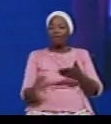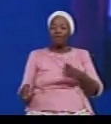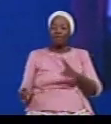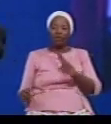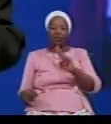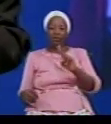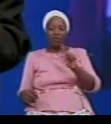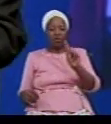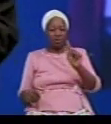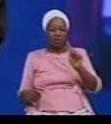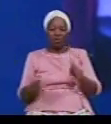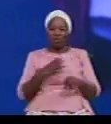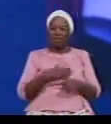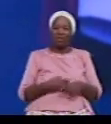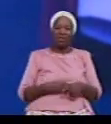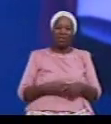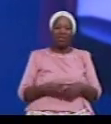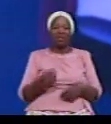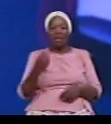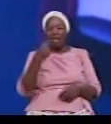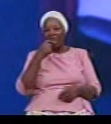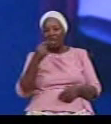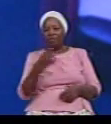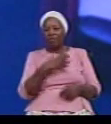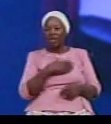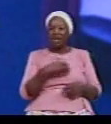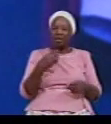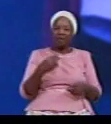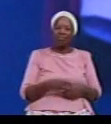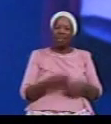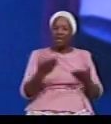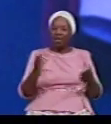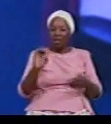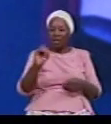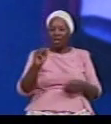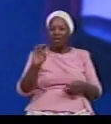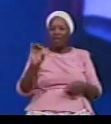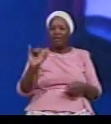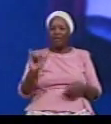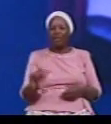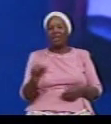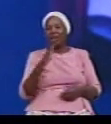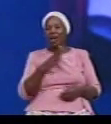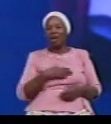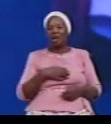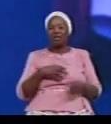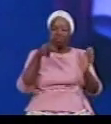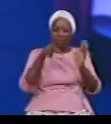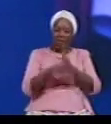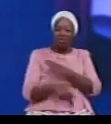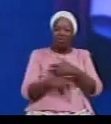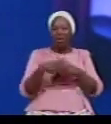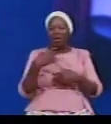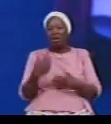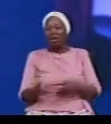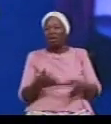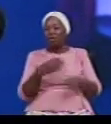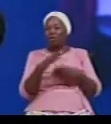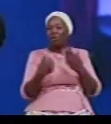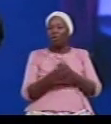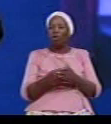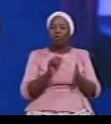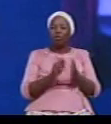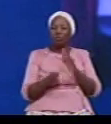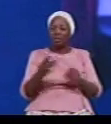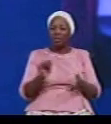and murders and drunkenness and revelings and such like, of the which I tell you before, as